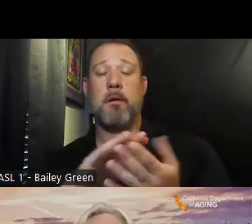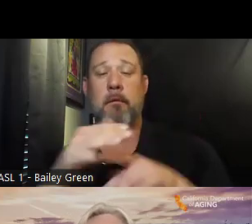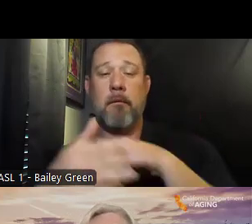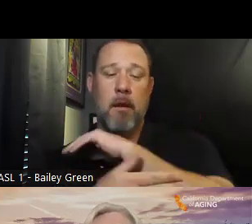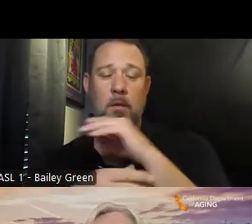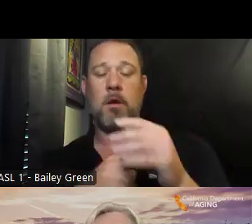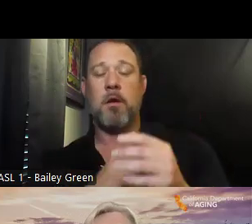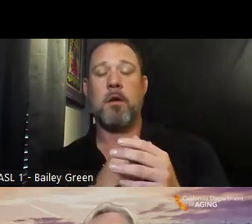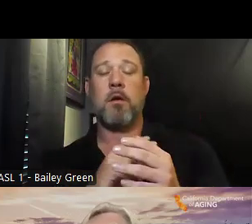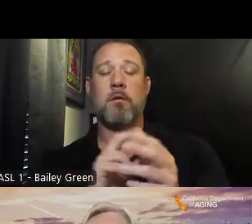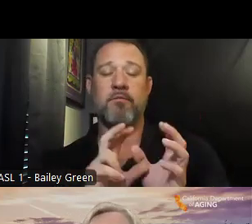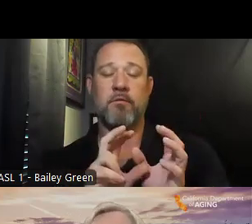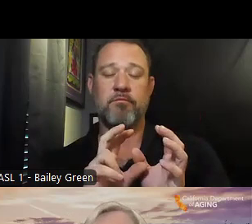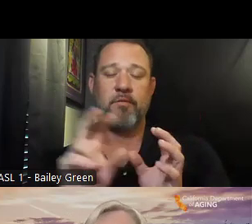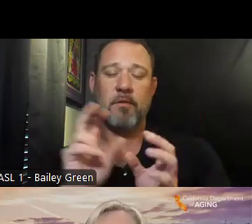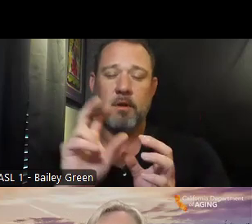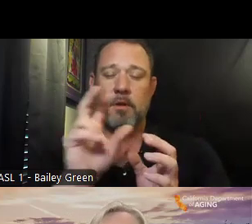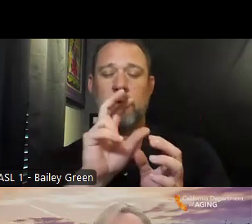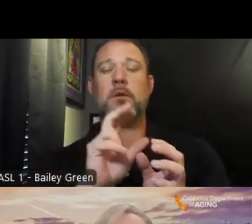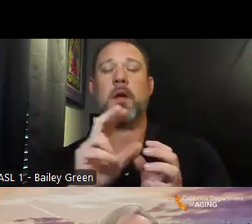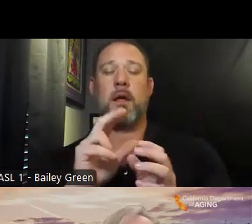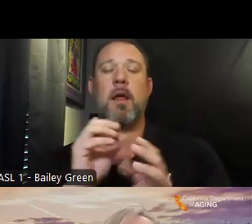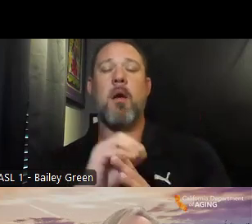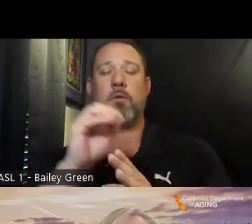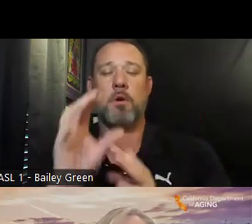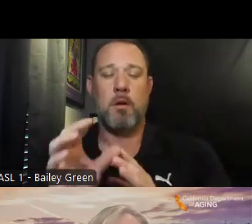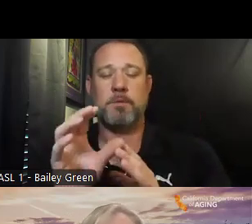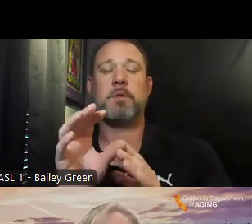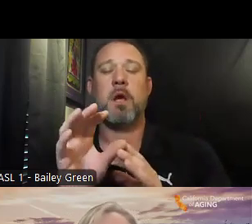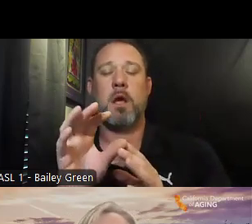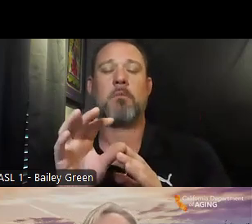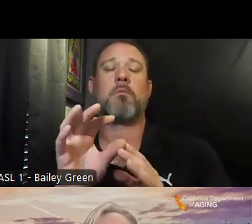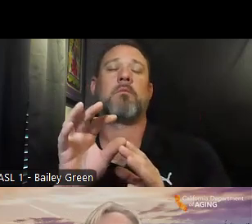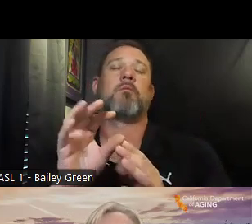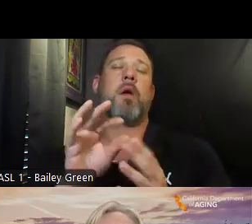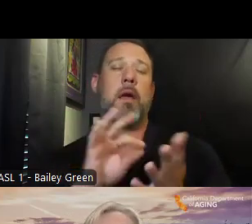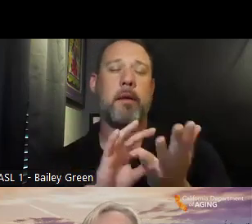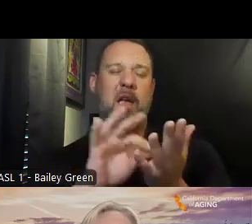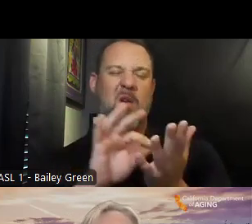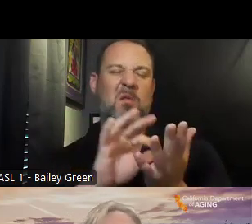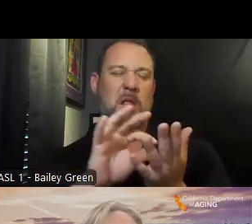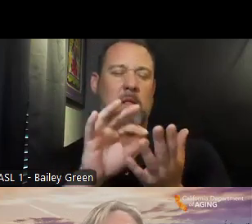reporting requirements to focus on outcomes, accountability, and equity.